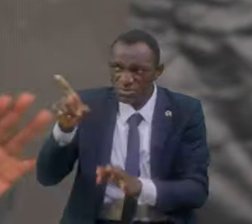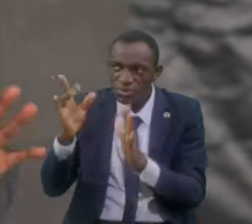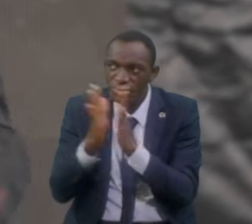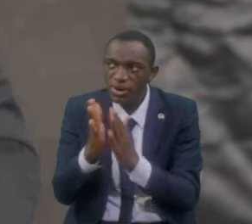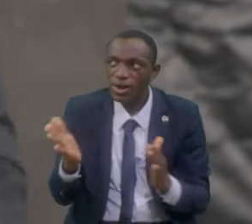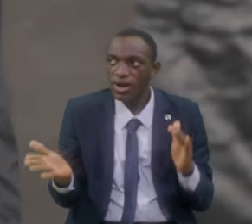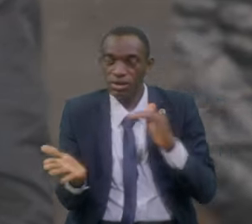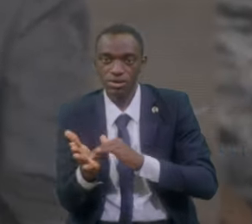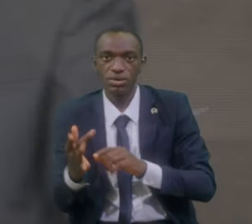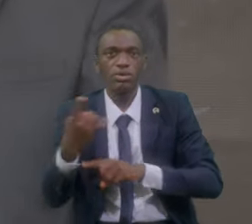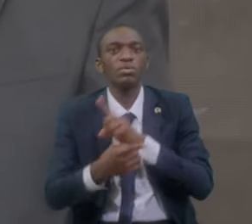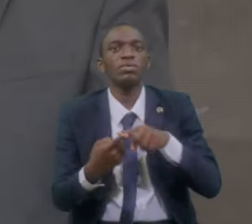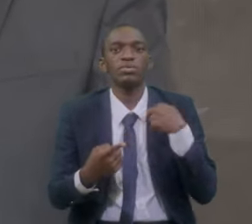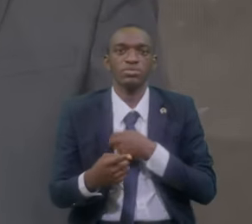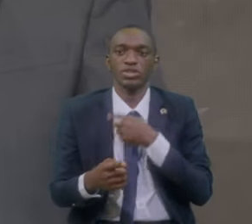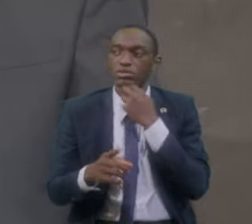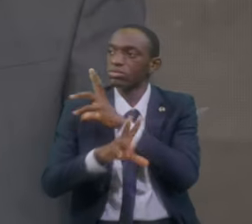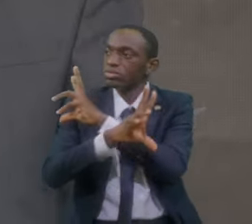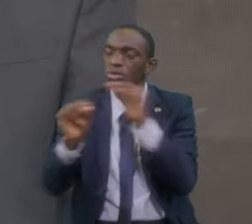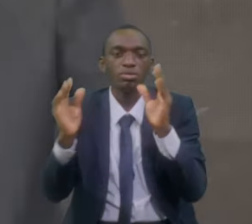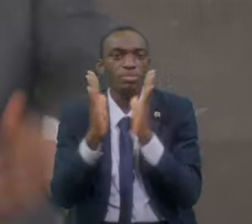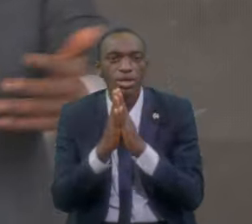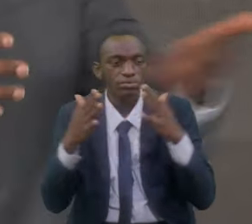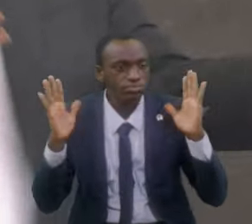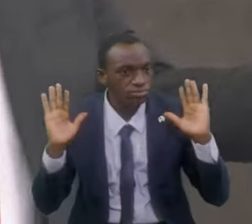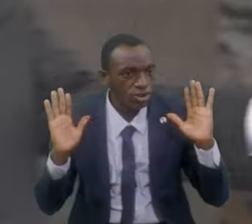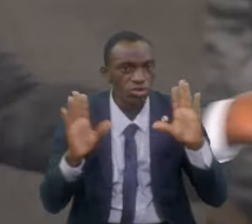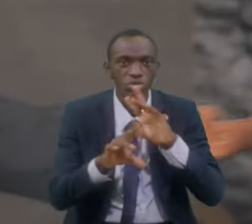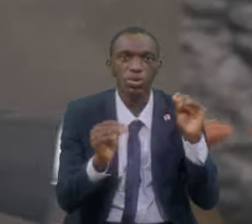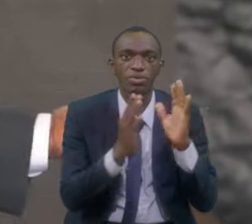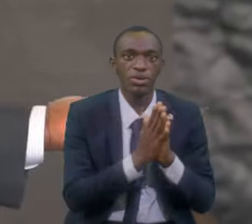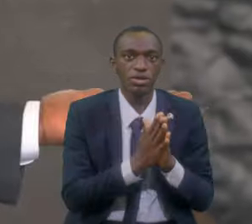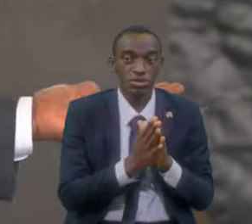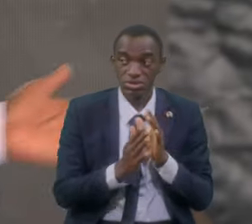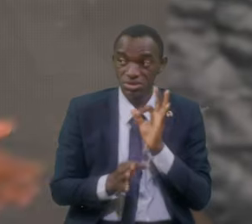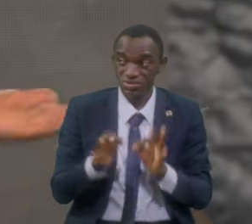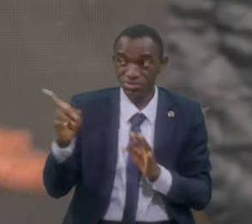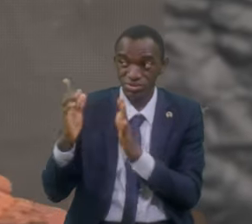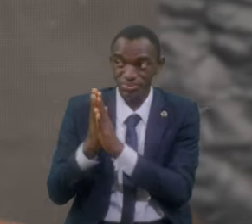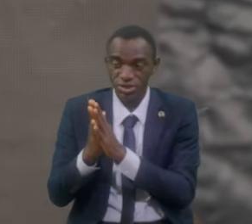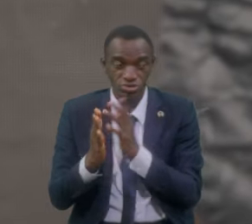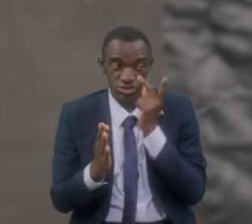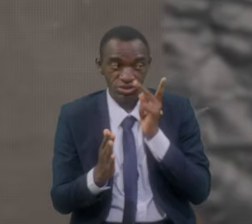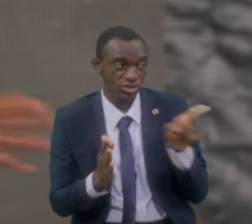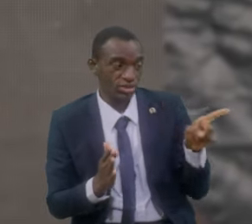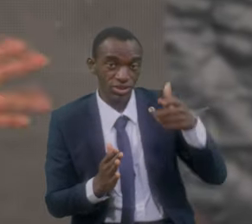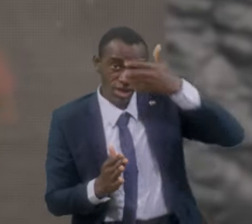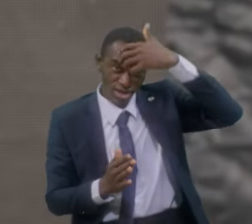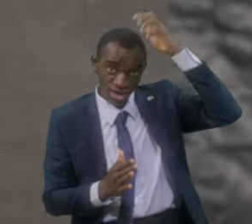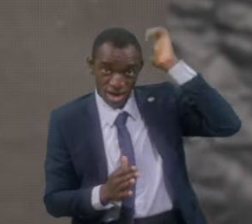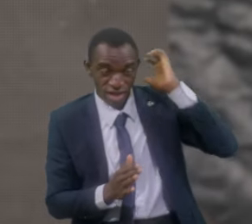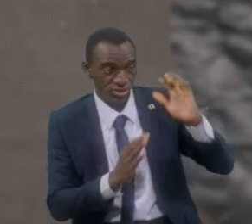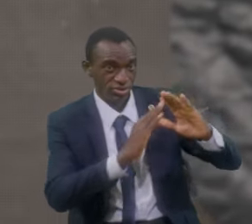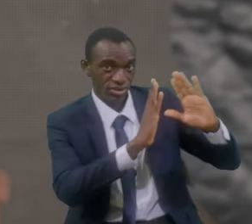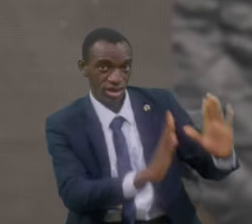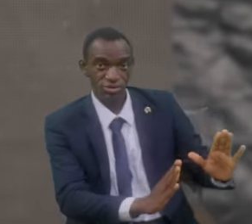no prayer, look at the lion's den, you'll go there. You have to be bold, and you have to stand, and you have to